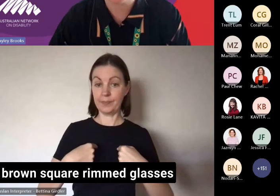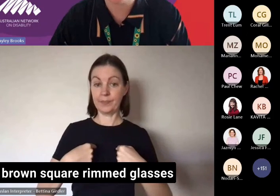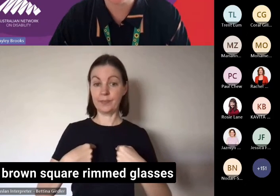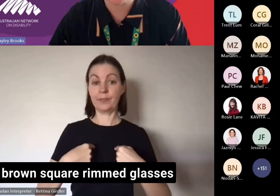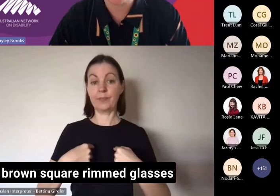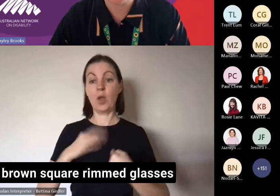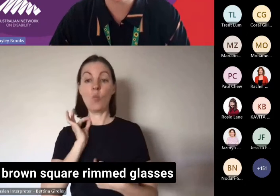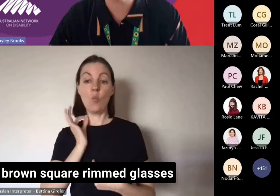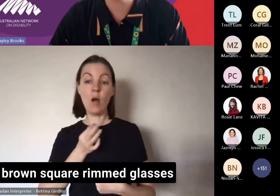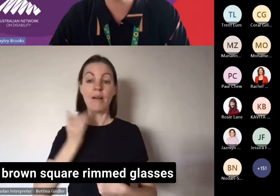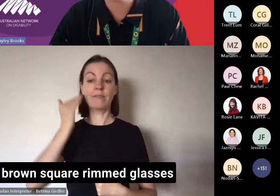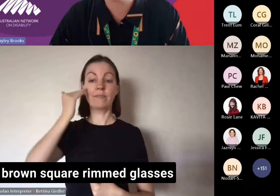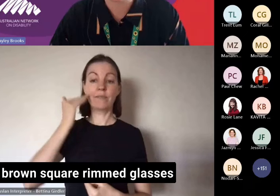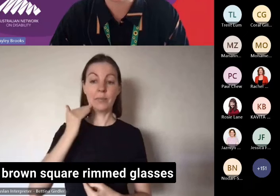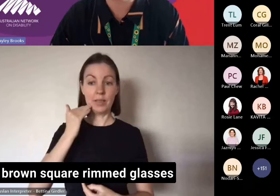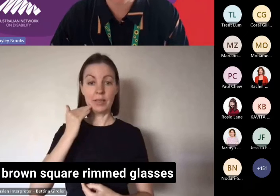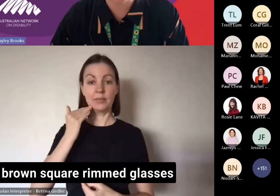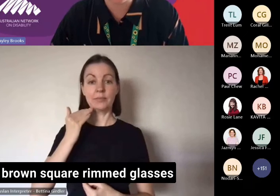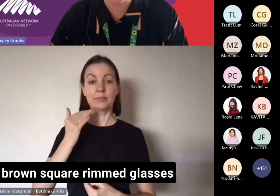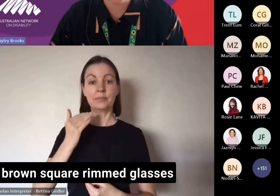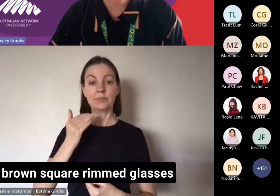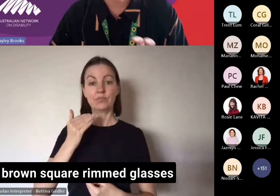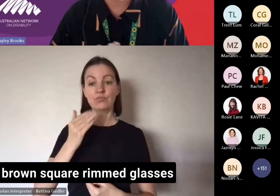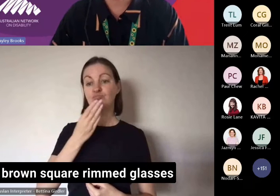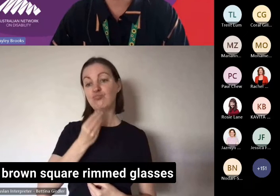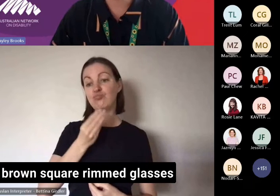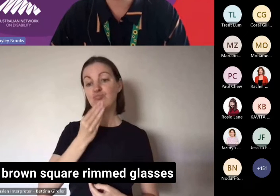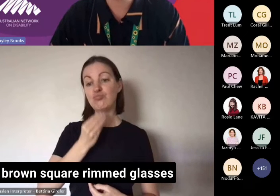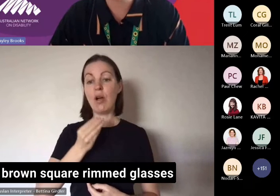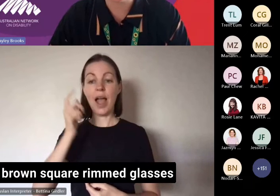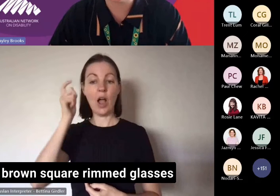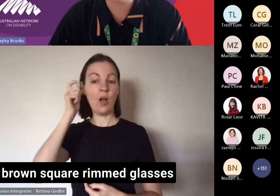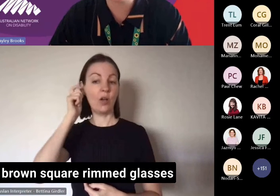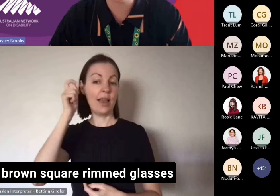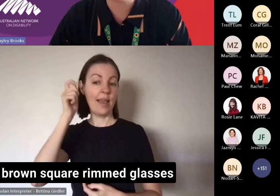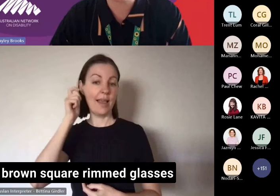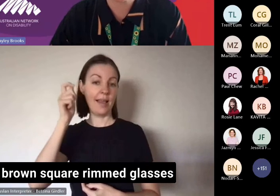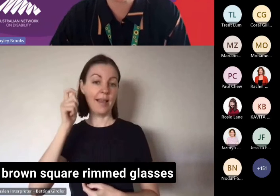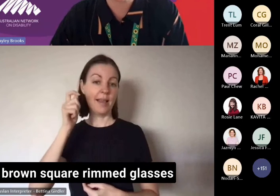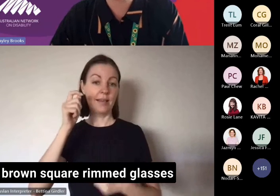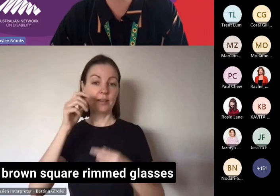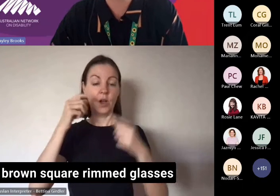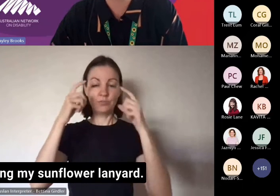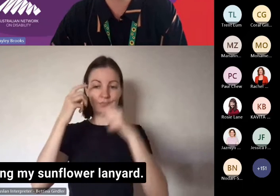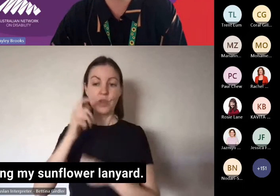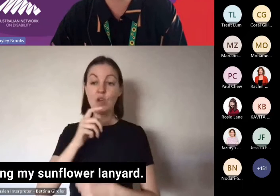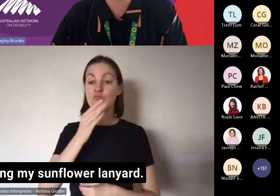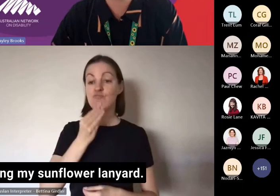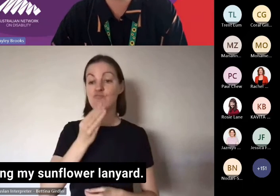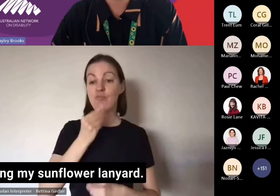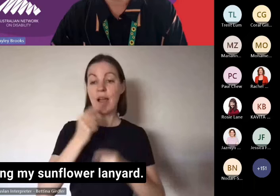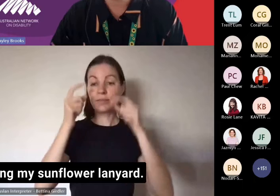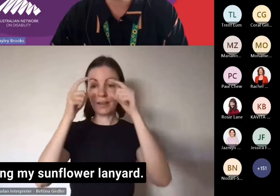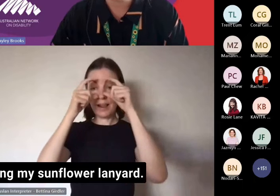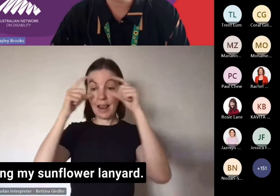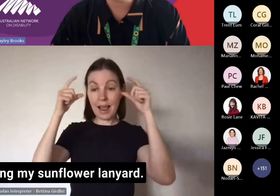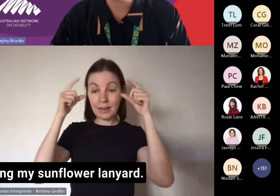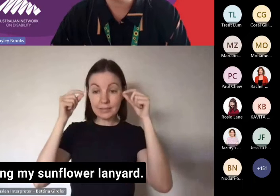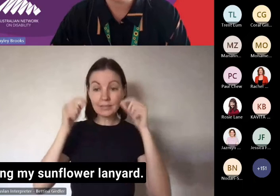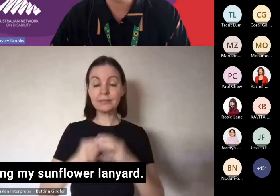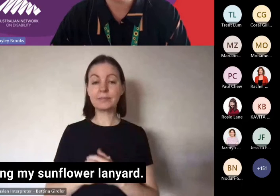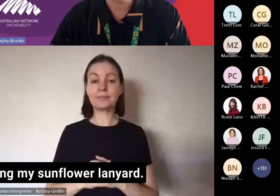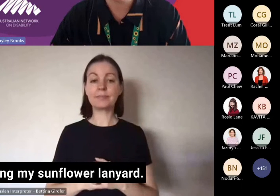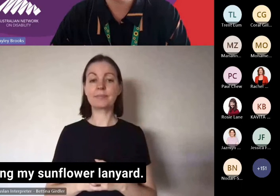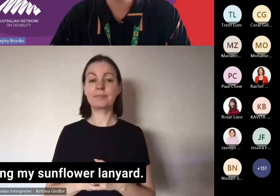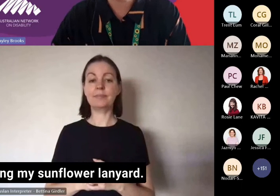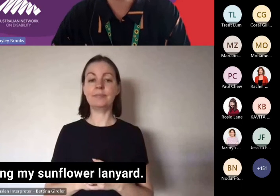Caucasian female. I have sort of brown rimmed, square rimmed glasses on, and I'm